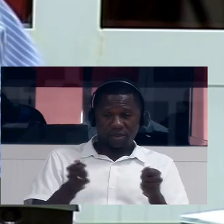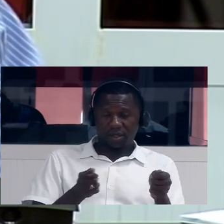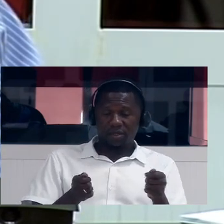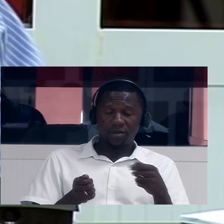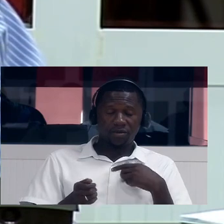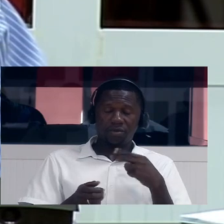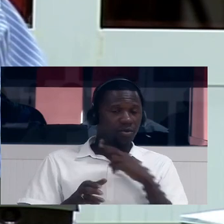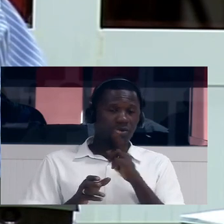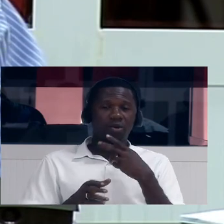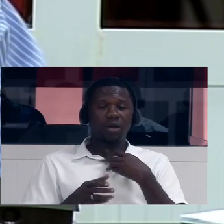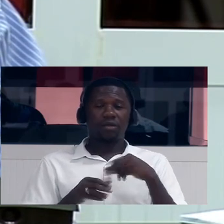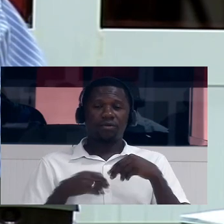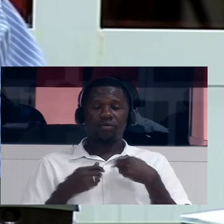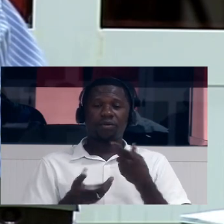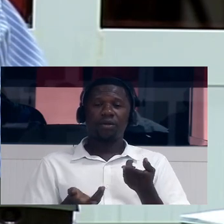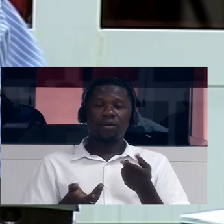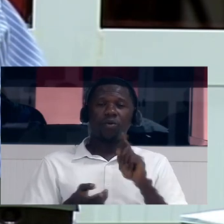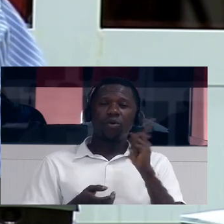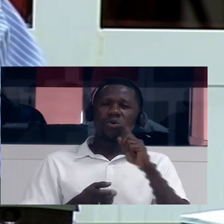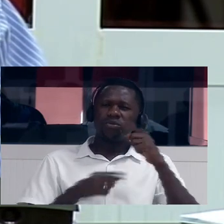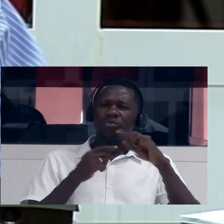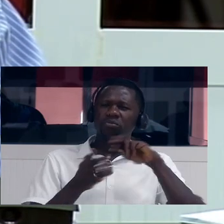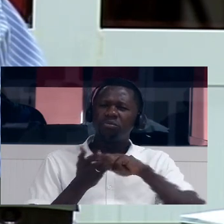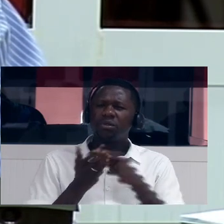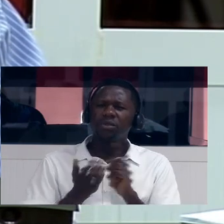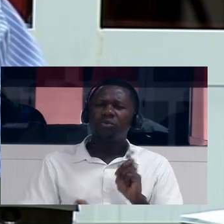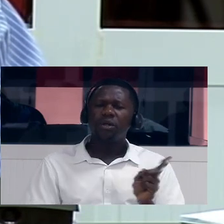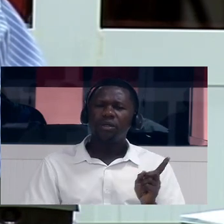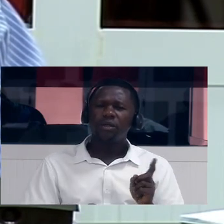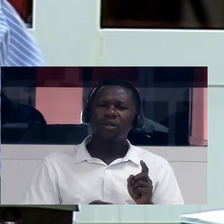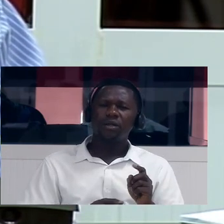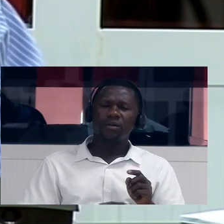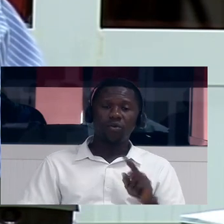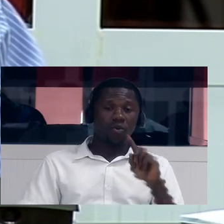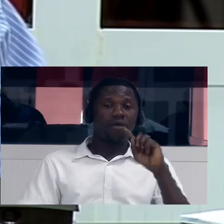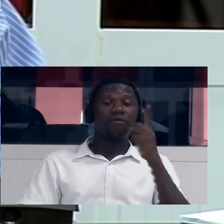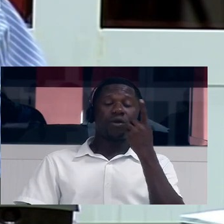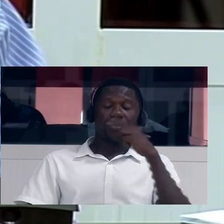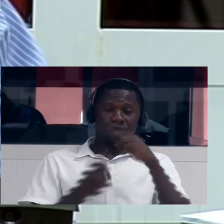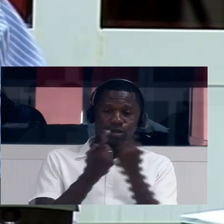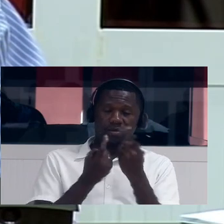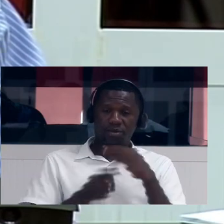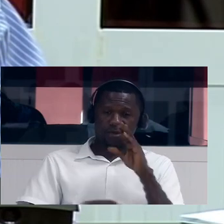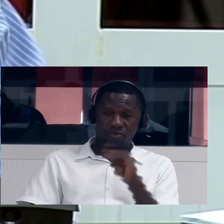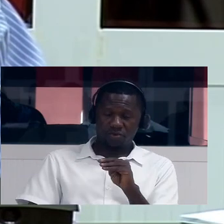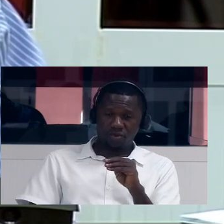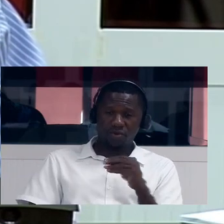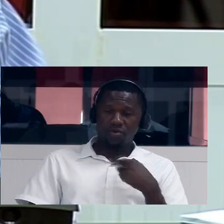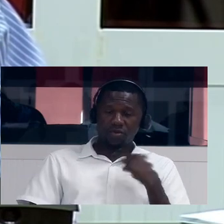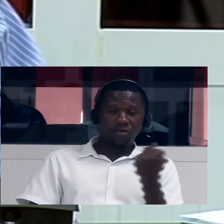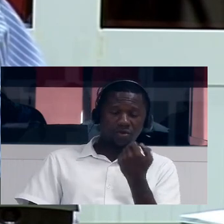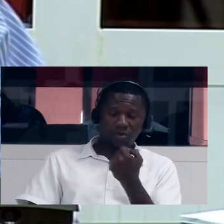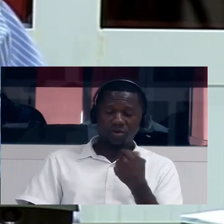of me. Because what are you referring to? One of the first things I did, I was because I